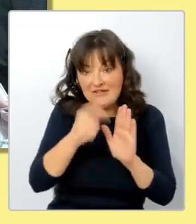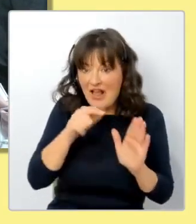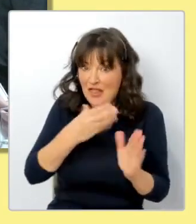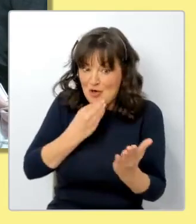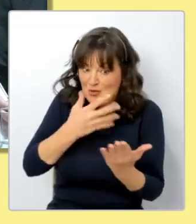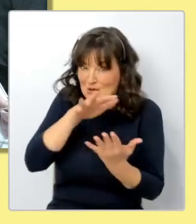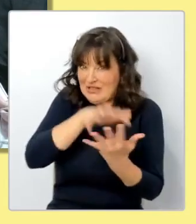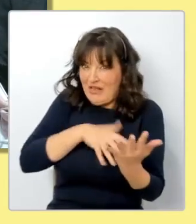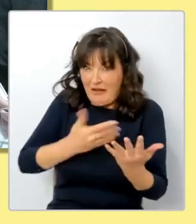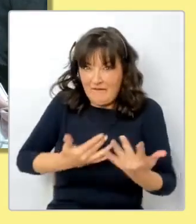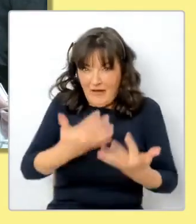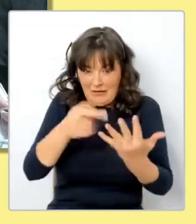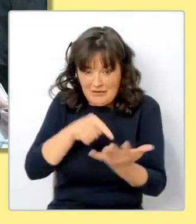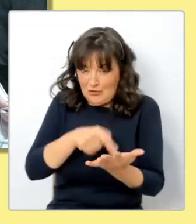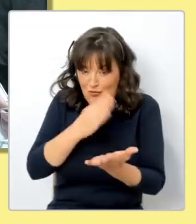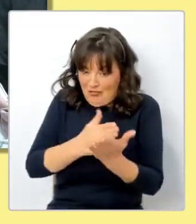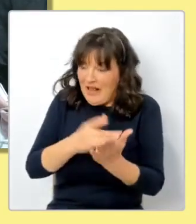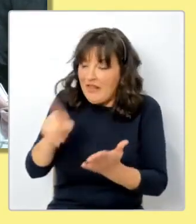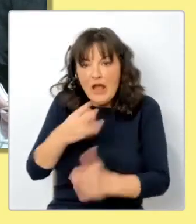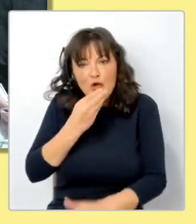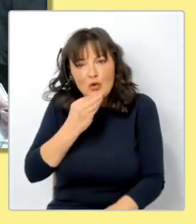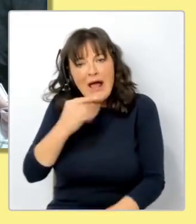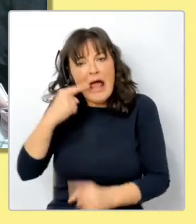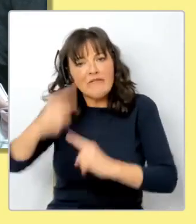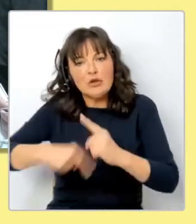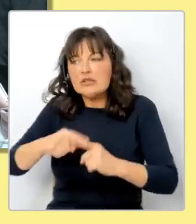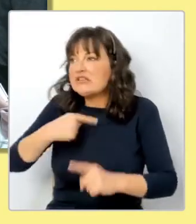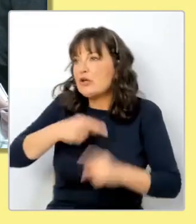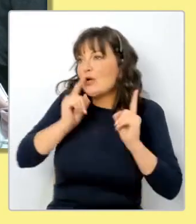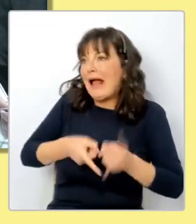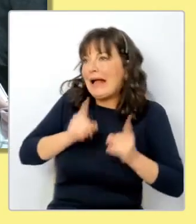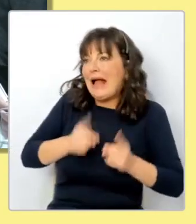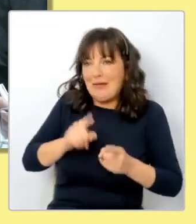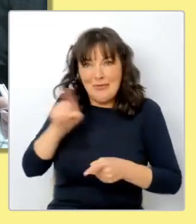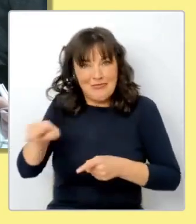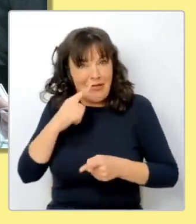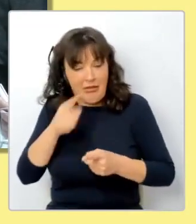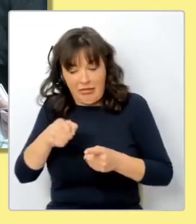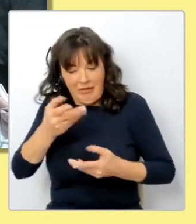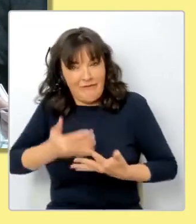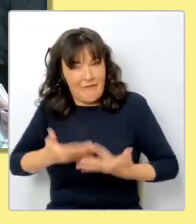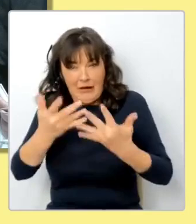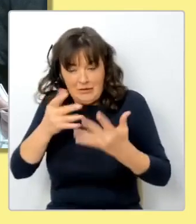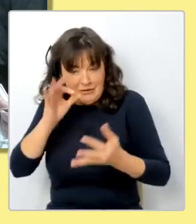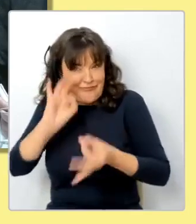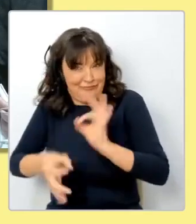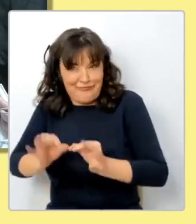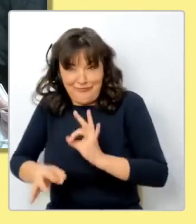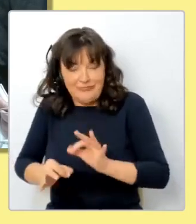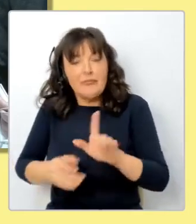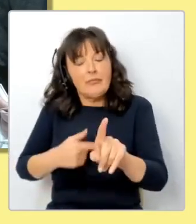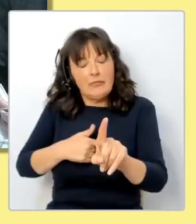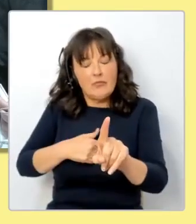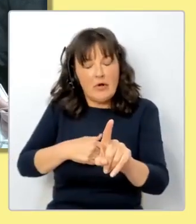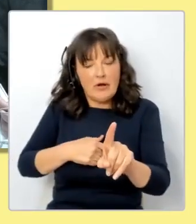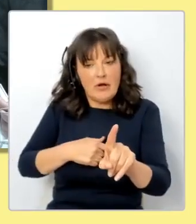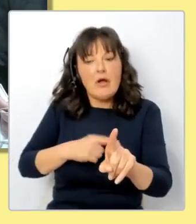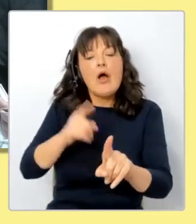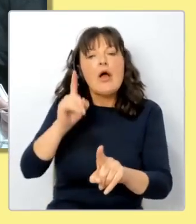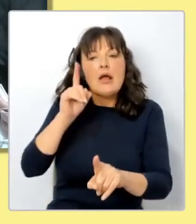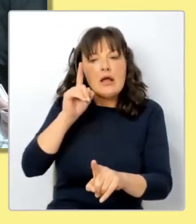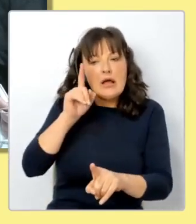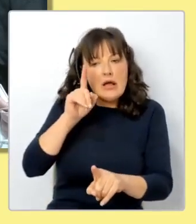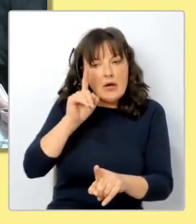being battered over the head with it every year. So I would stop, well, we can't stop the UK government using those set of figures, but what we can